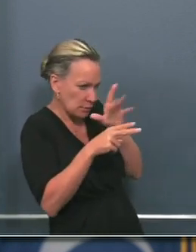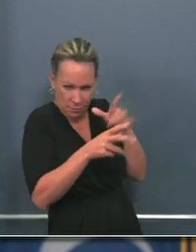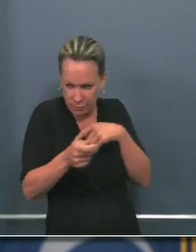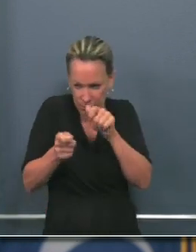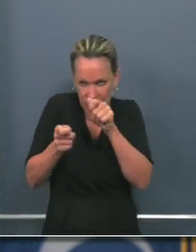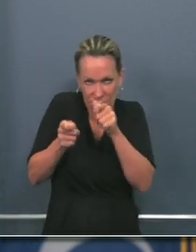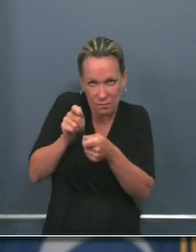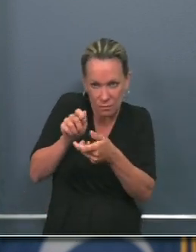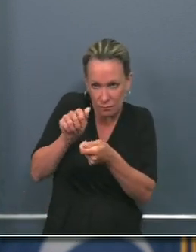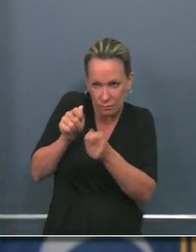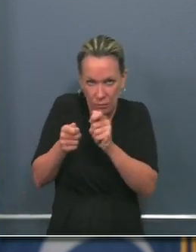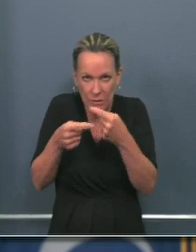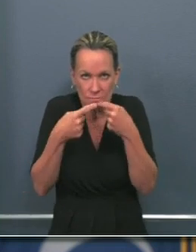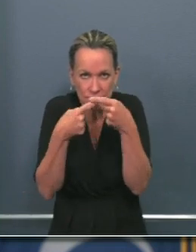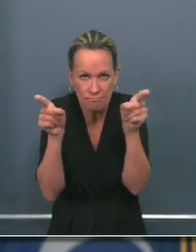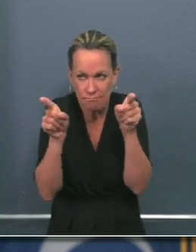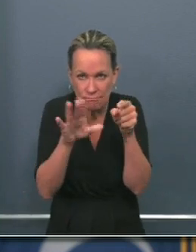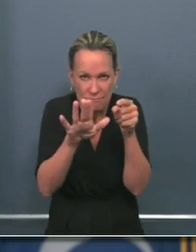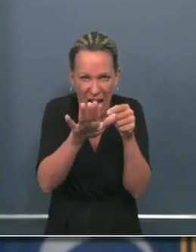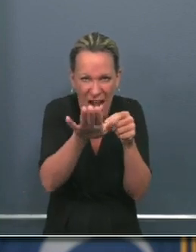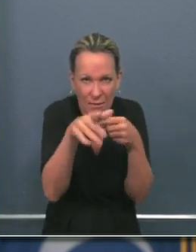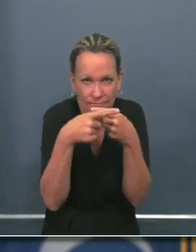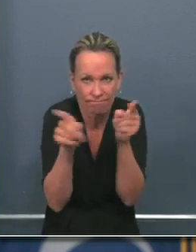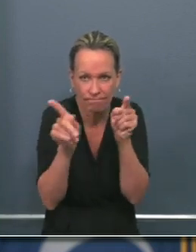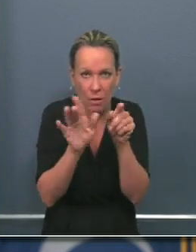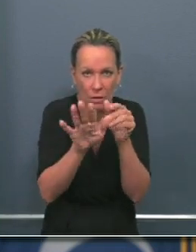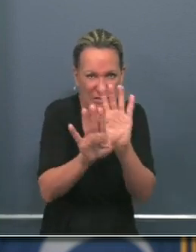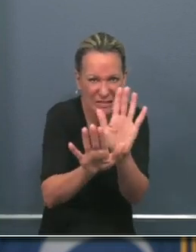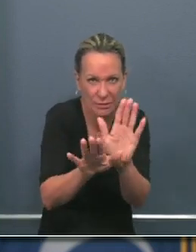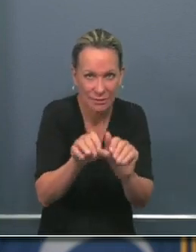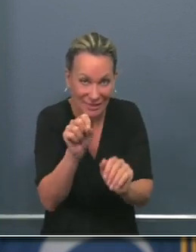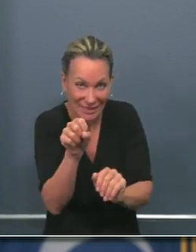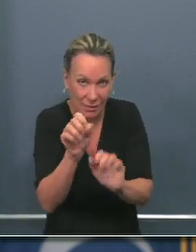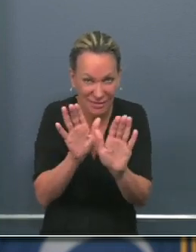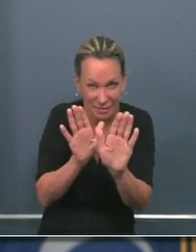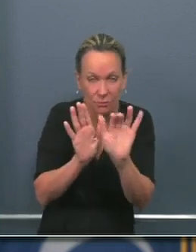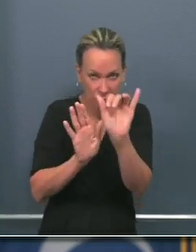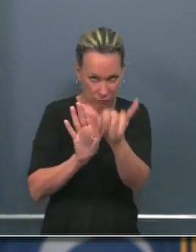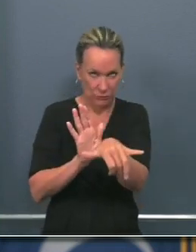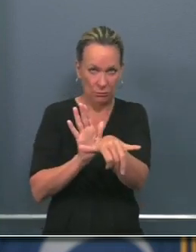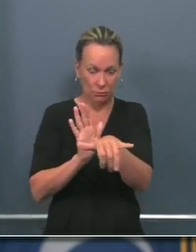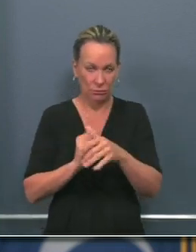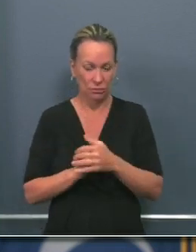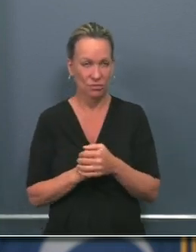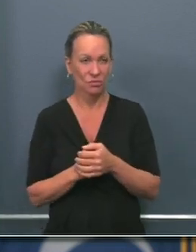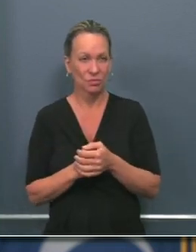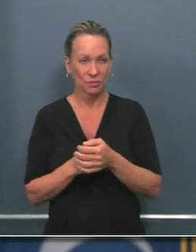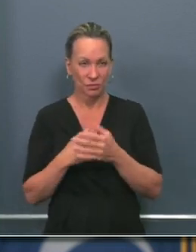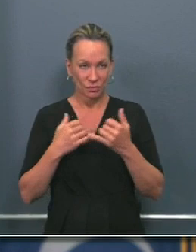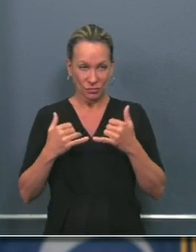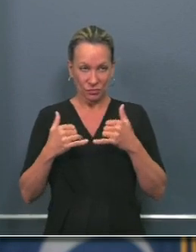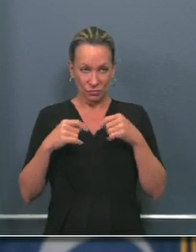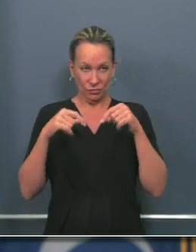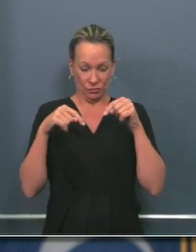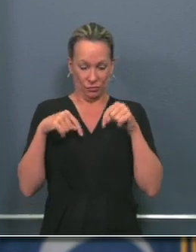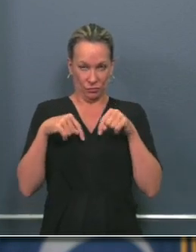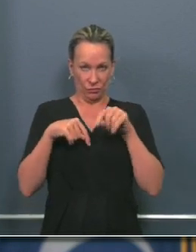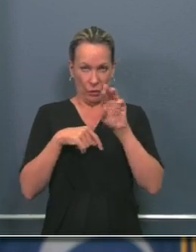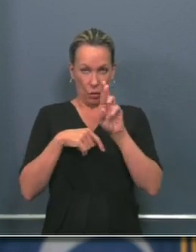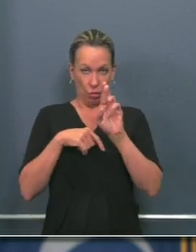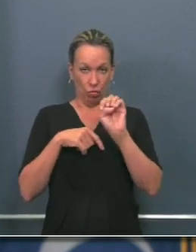making some adjustments and announcements related to guidelines on a regional basis. I'll remind you, we